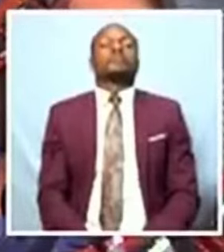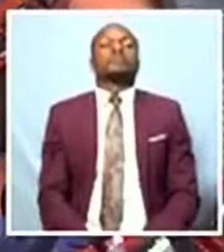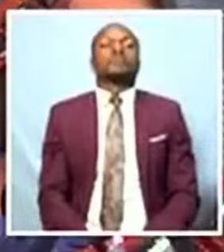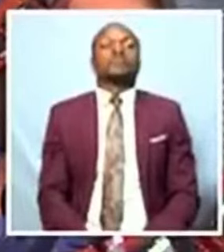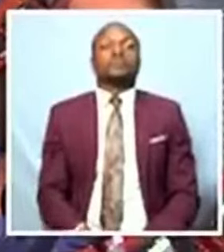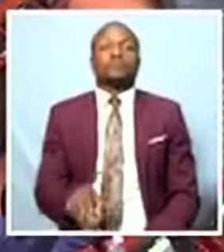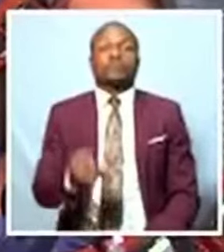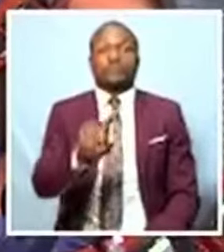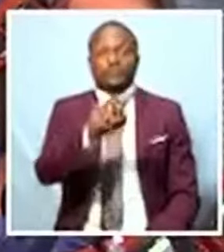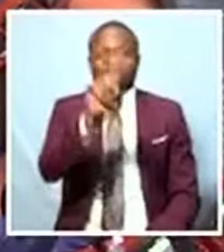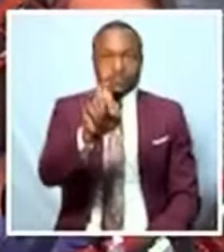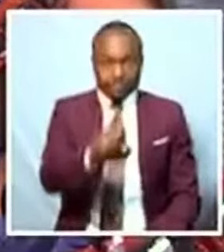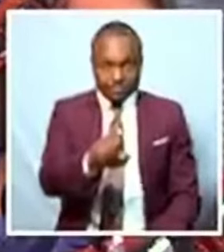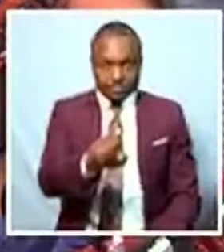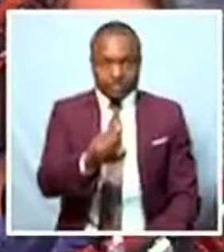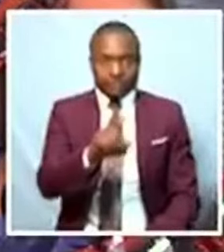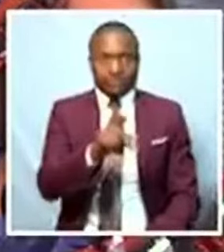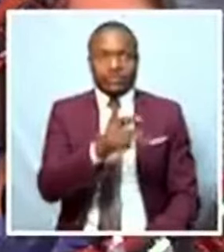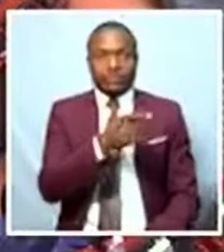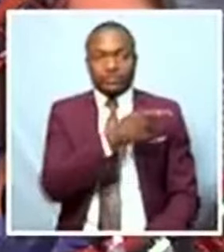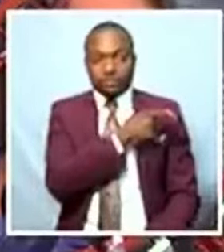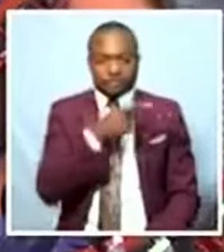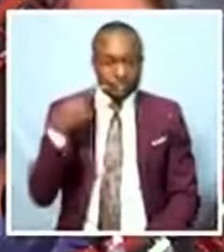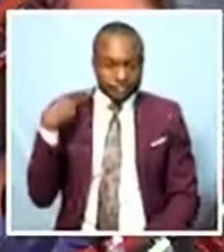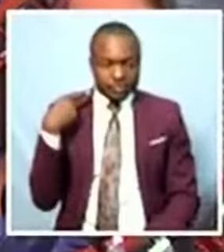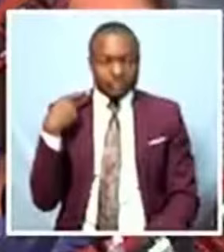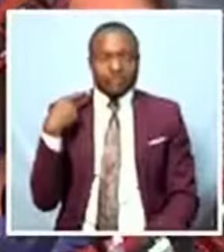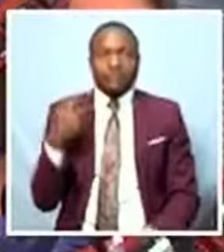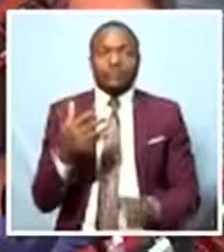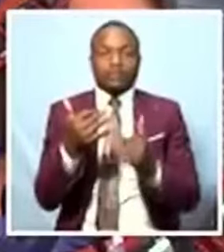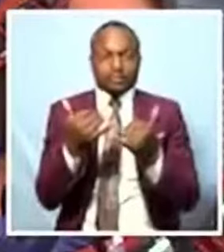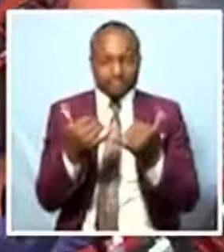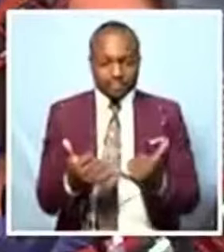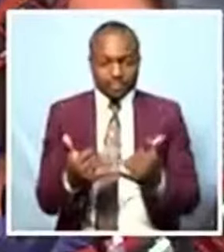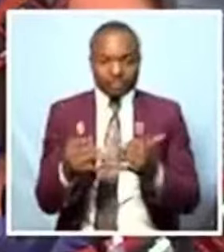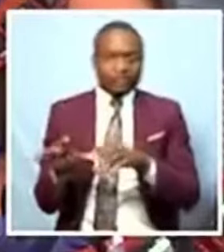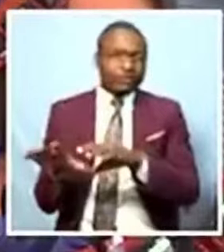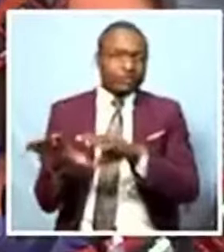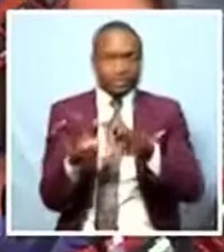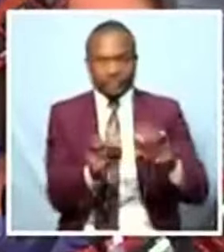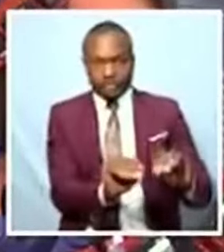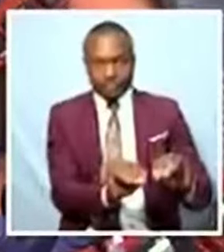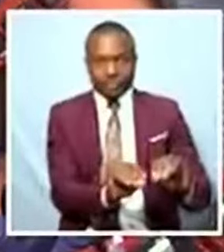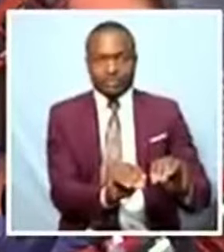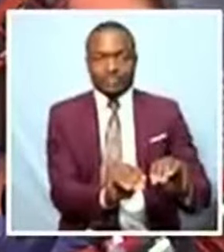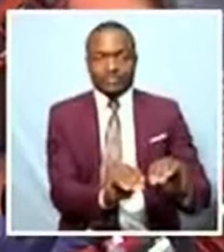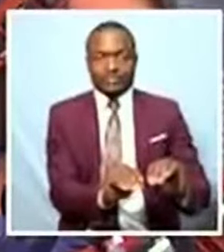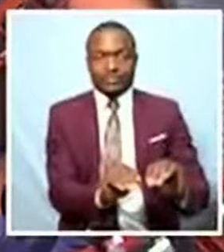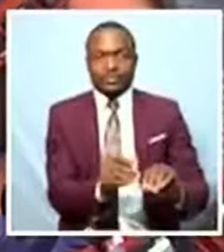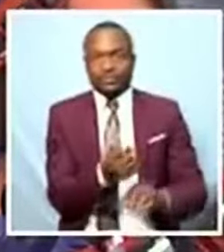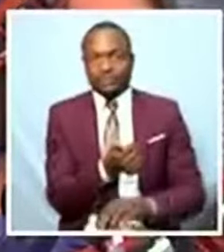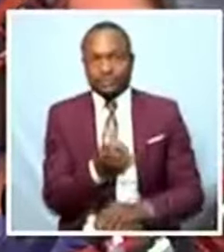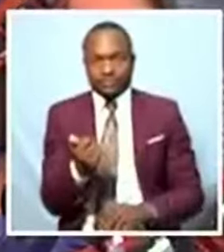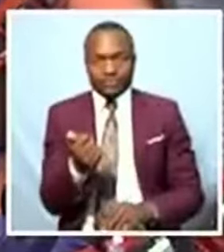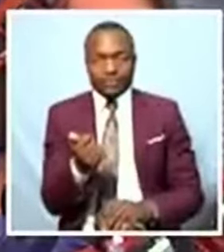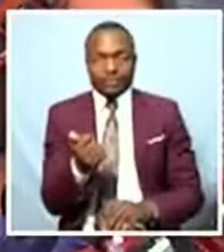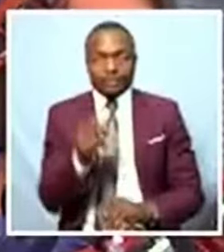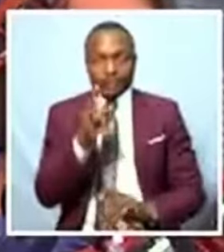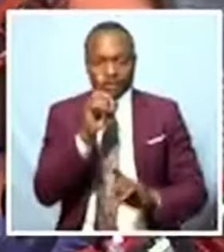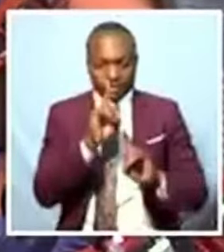The question is that the House now adjourns. Any